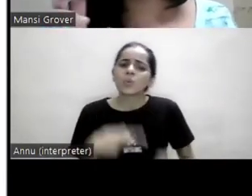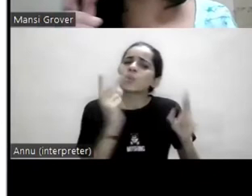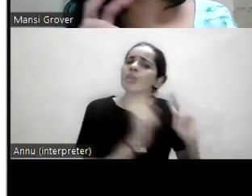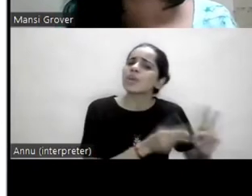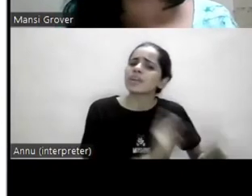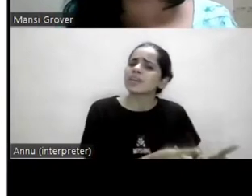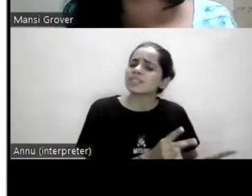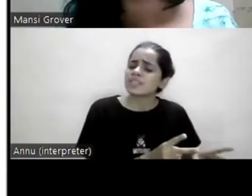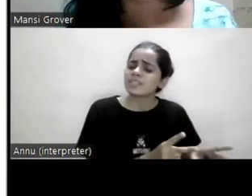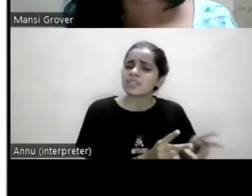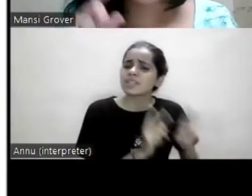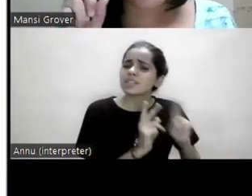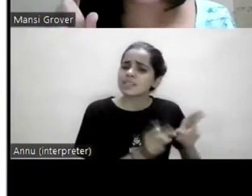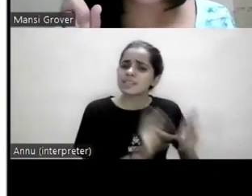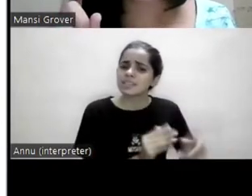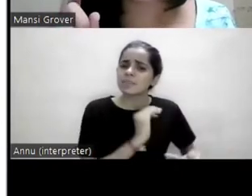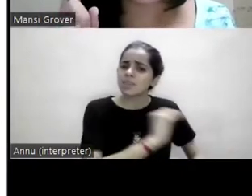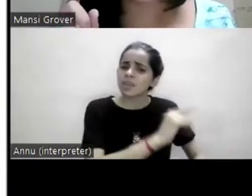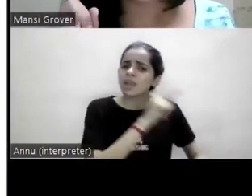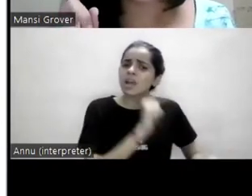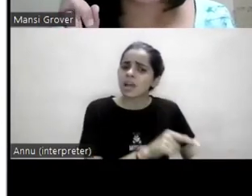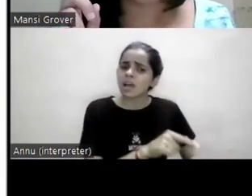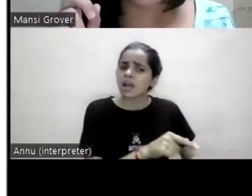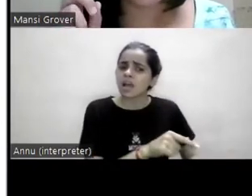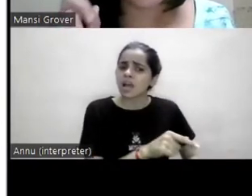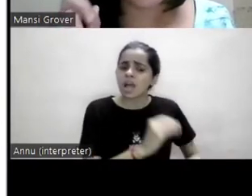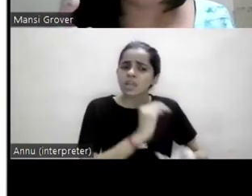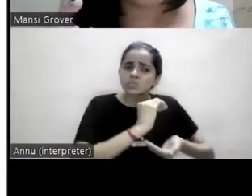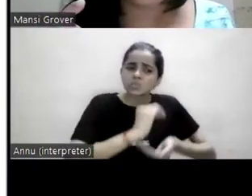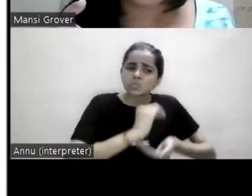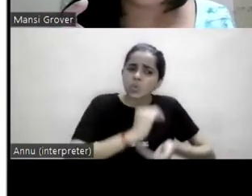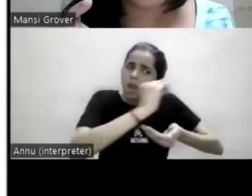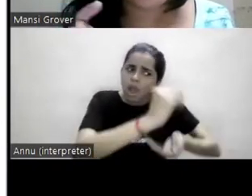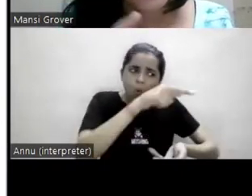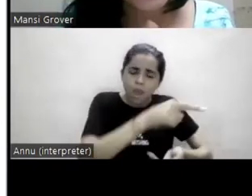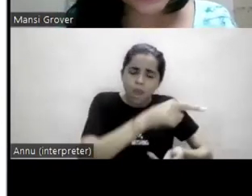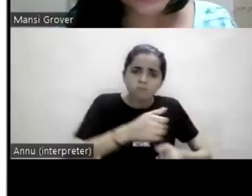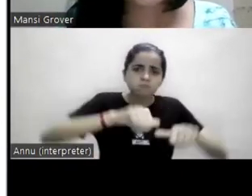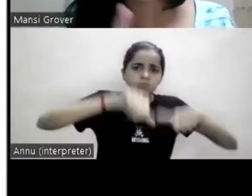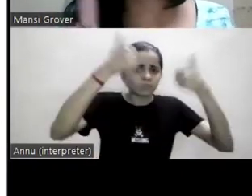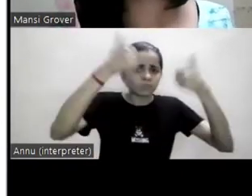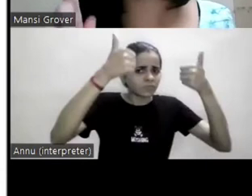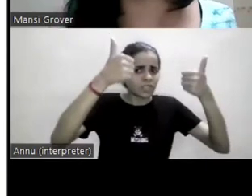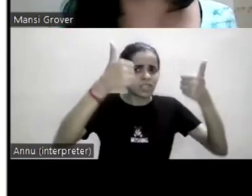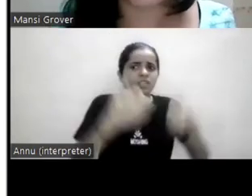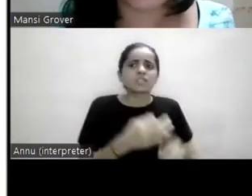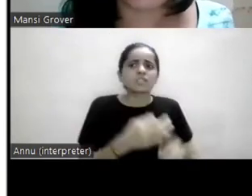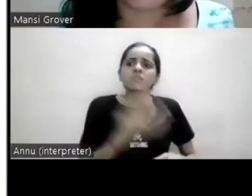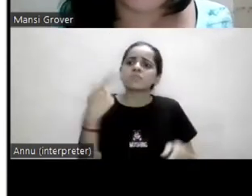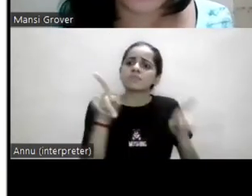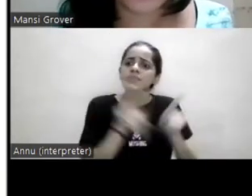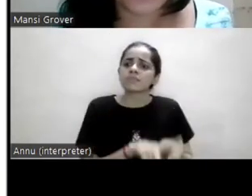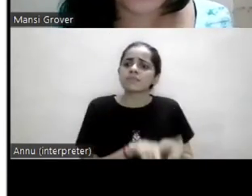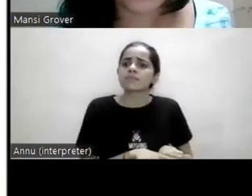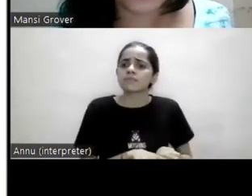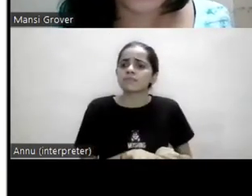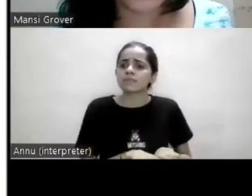that, to gain that status of being an able-bodied person, he needs to push himself.